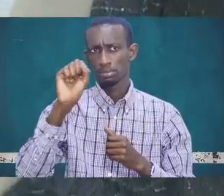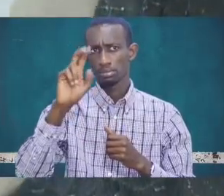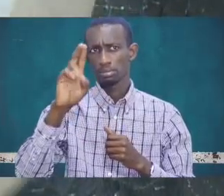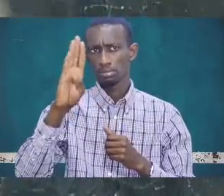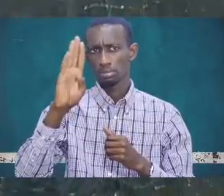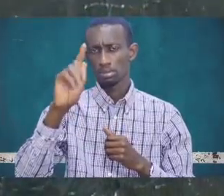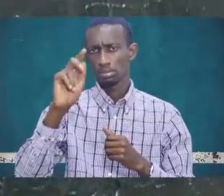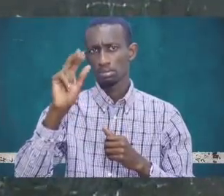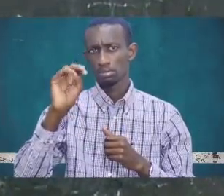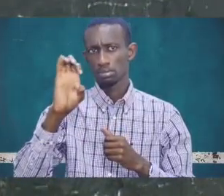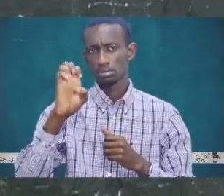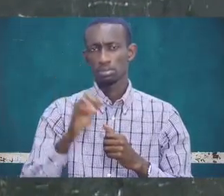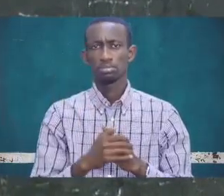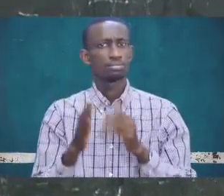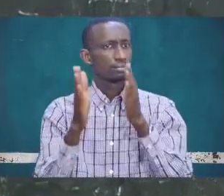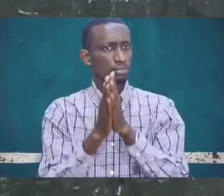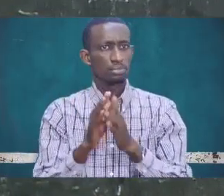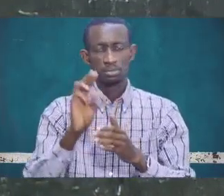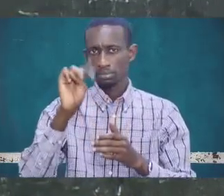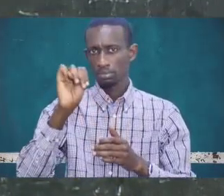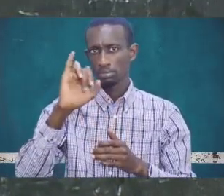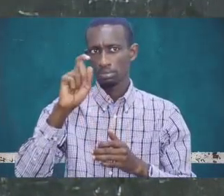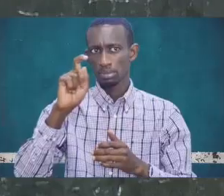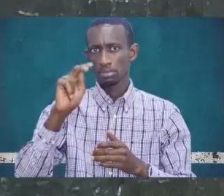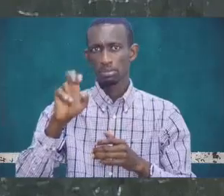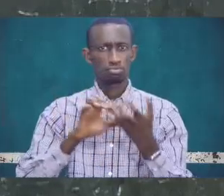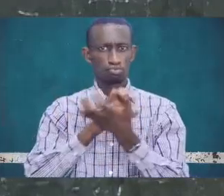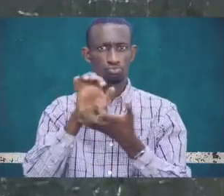substances and mixtures.